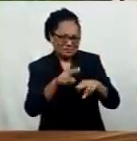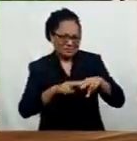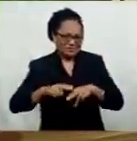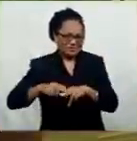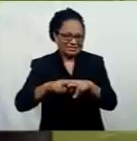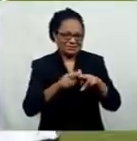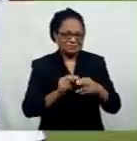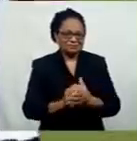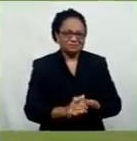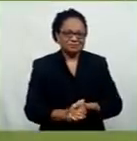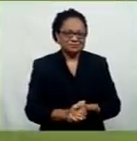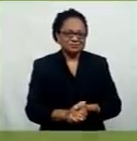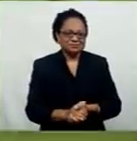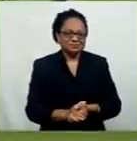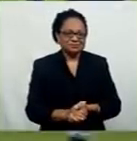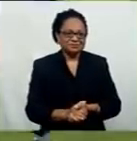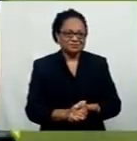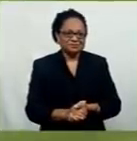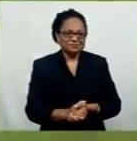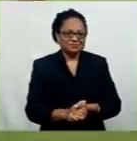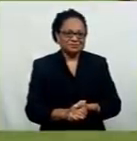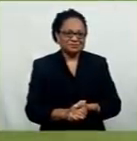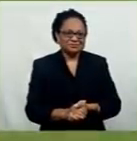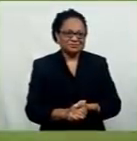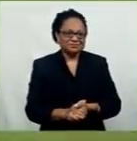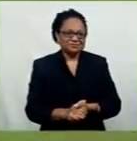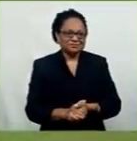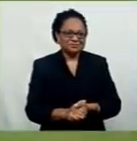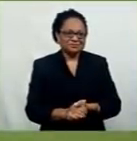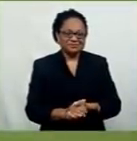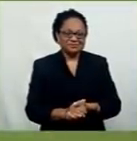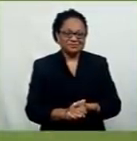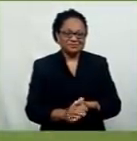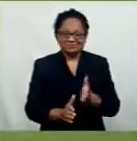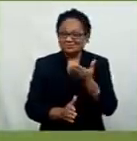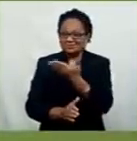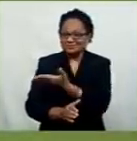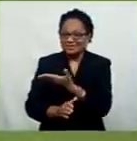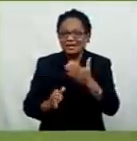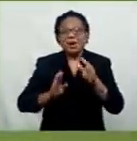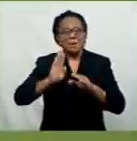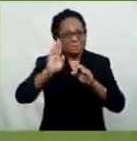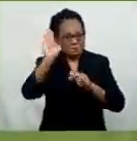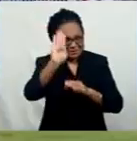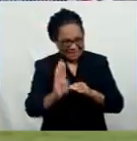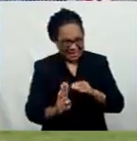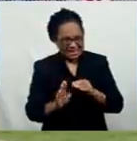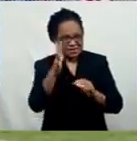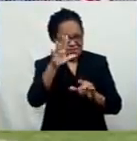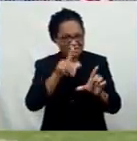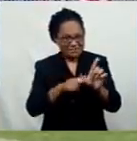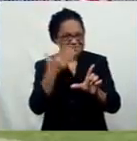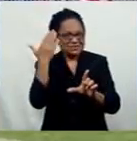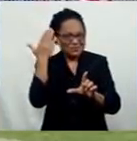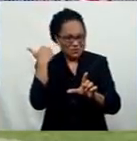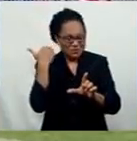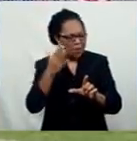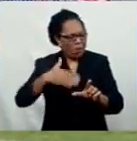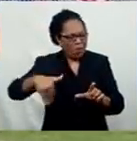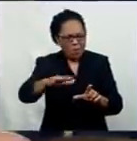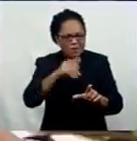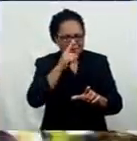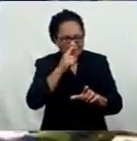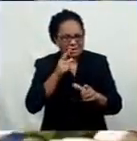more. A million smiles! It was this night in Rio, Brazil 5 years ago that inspired a nation and aspiring